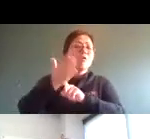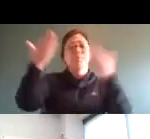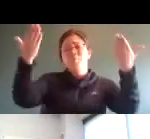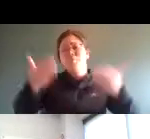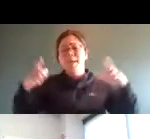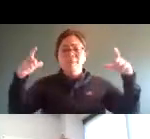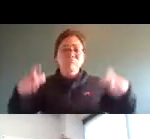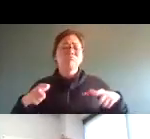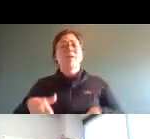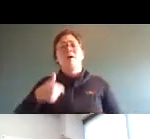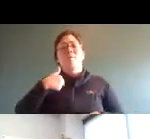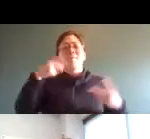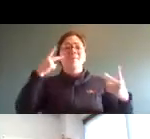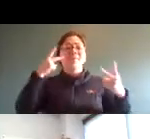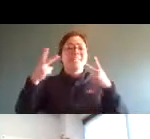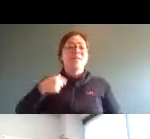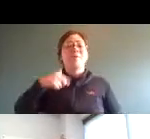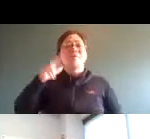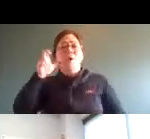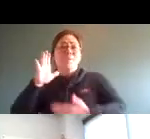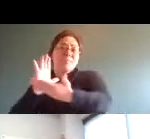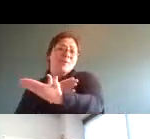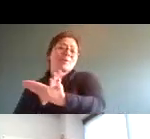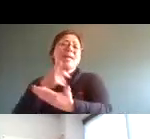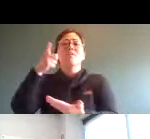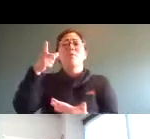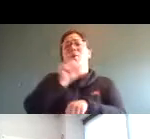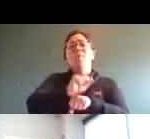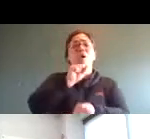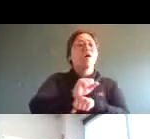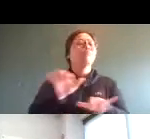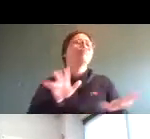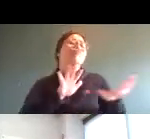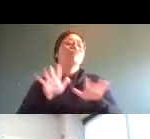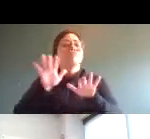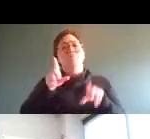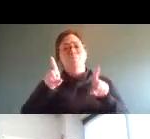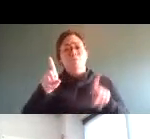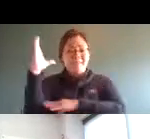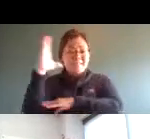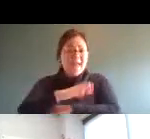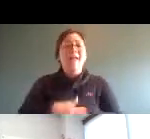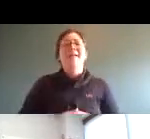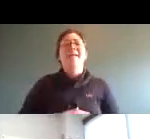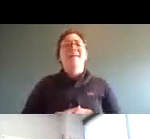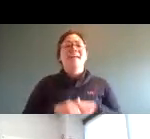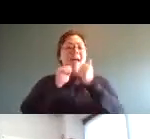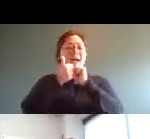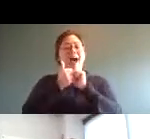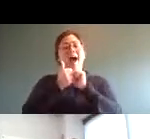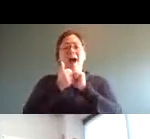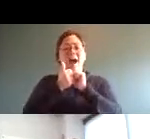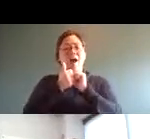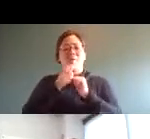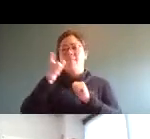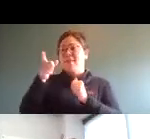seen music being blasted so they can kind of jam out as they're working through the day. The way that they look to